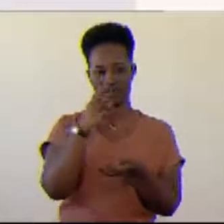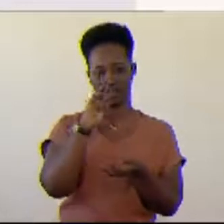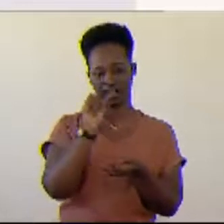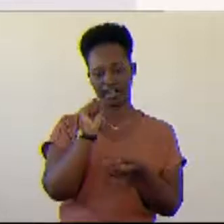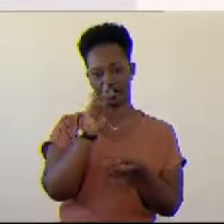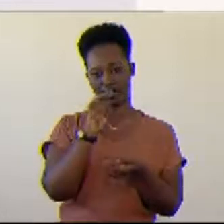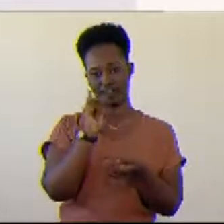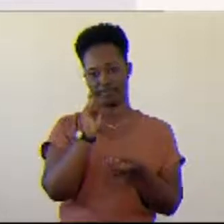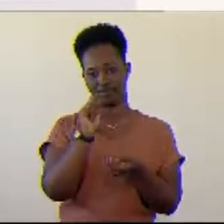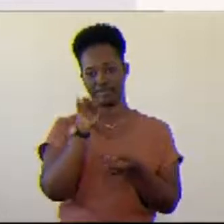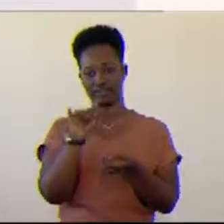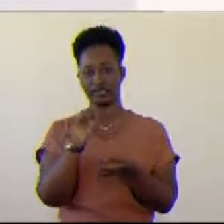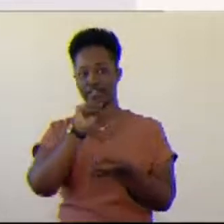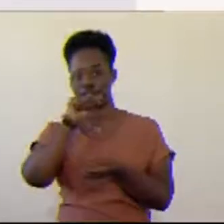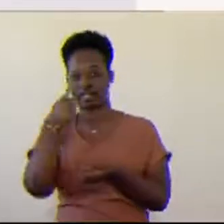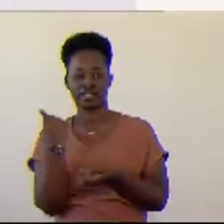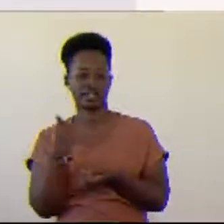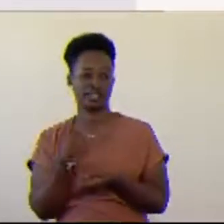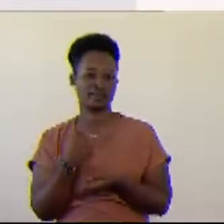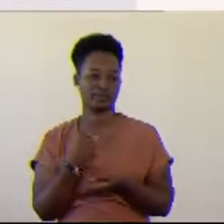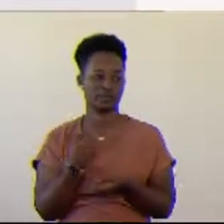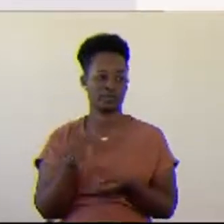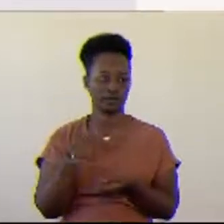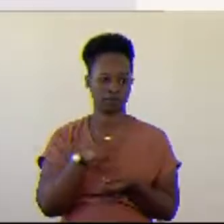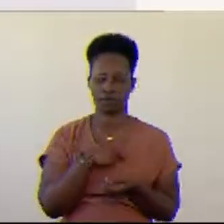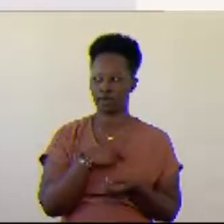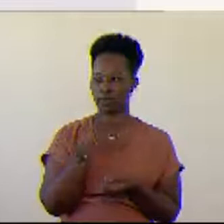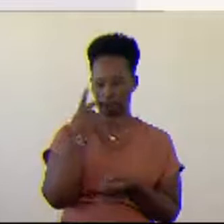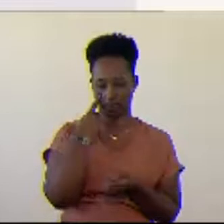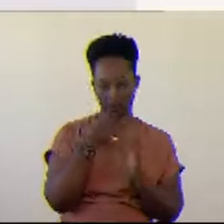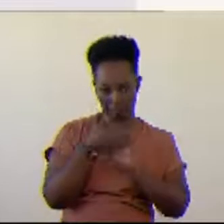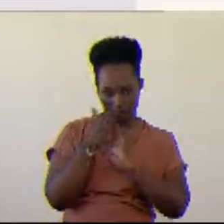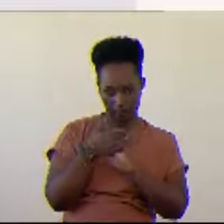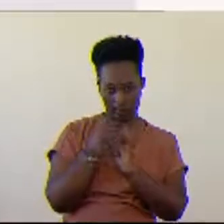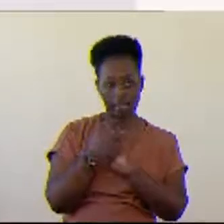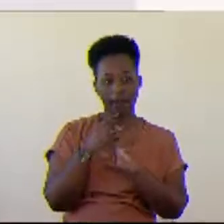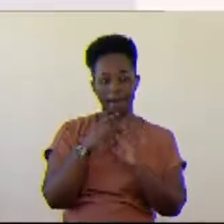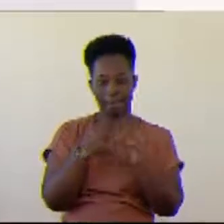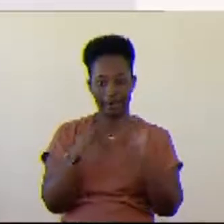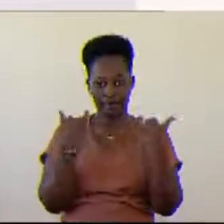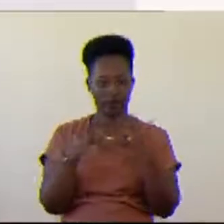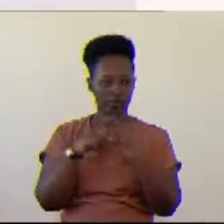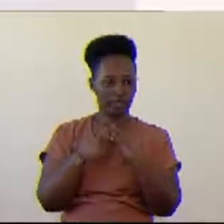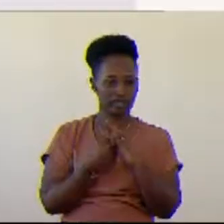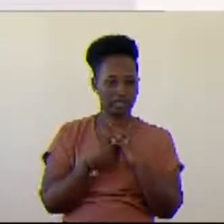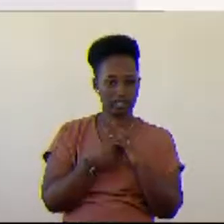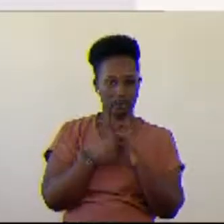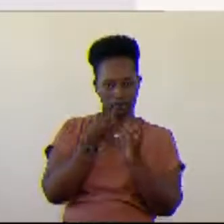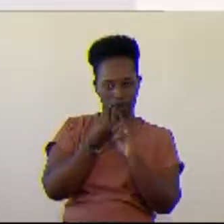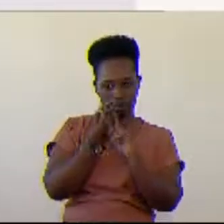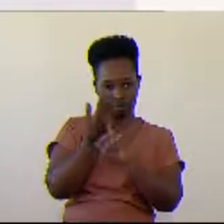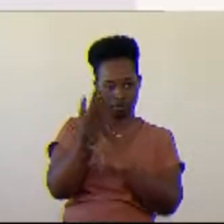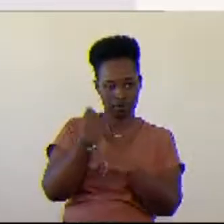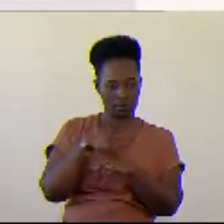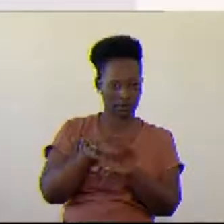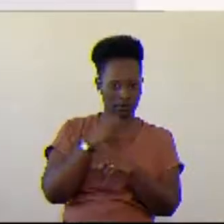Okay, my second candle is taking a bit of time, but you can see it's already beginning to move. Sorry, I wanted to remove